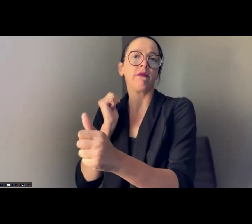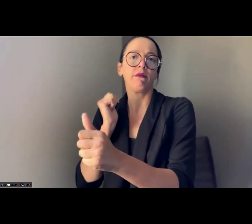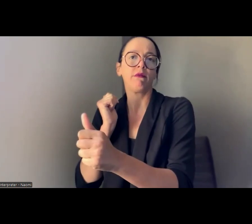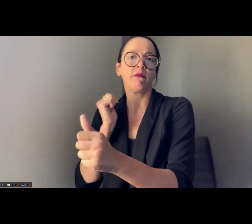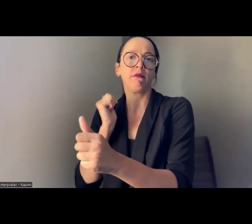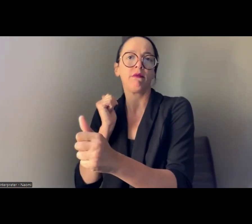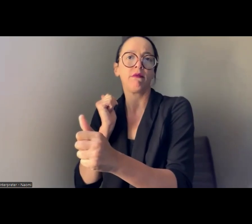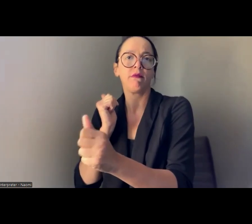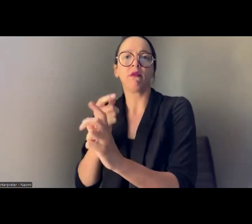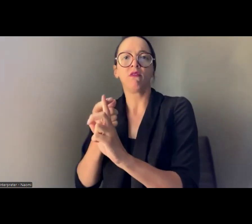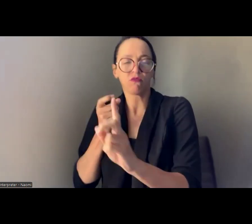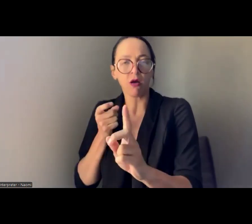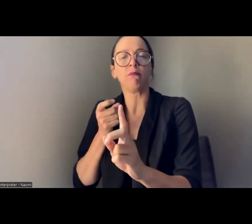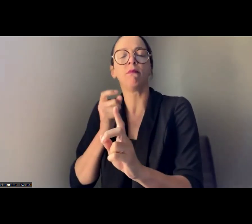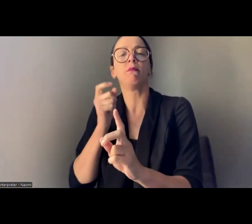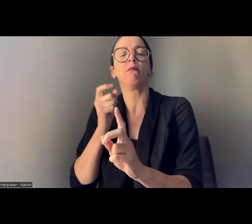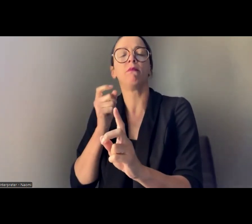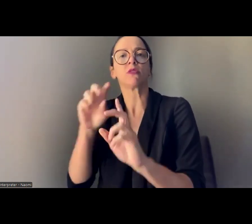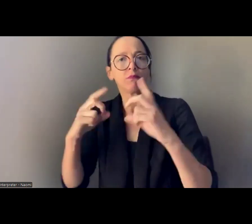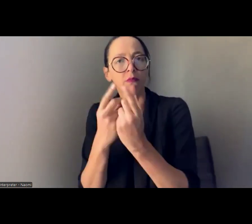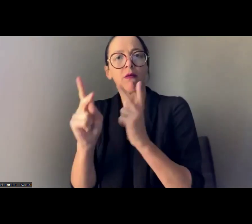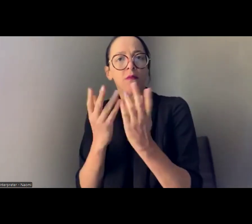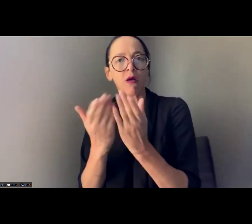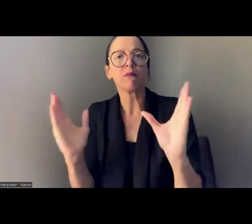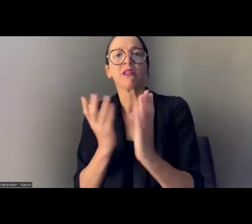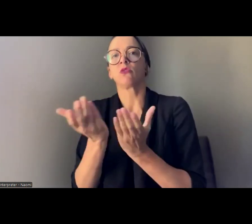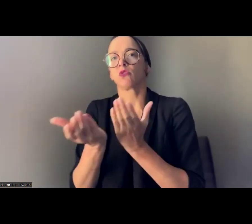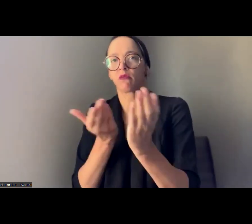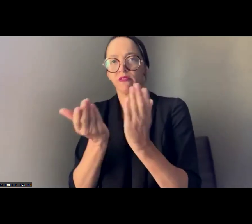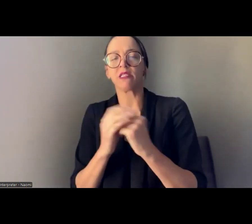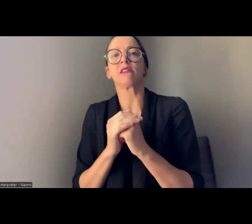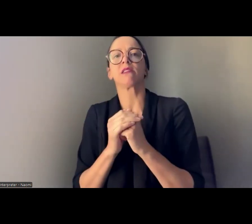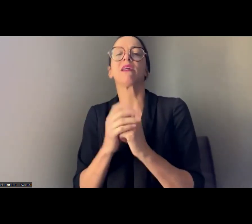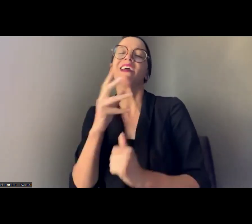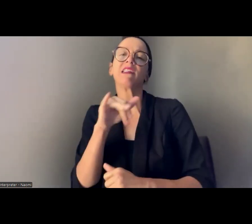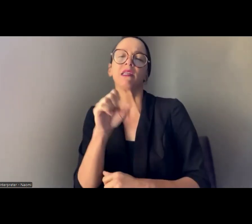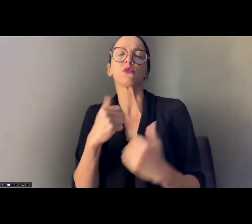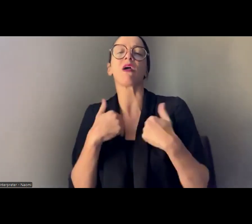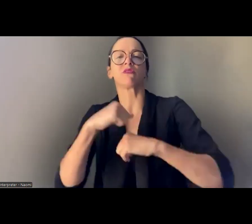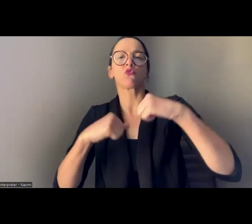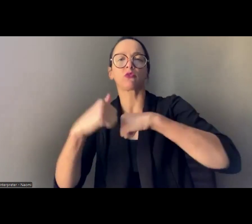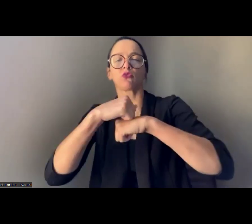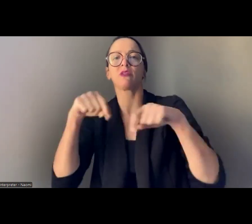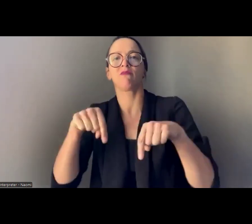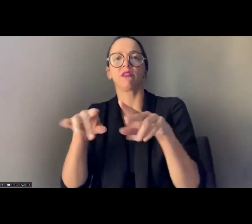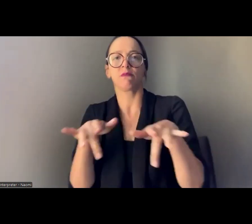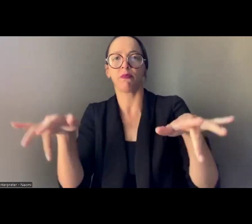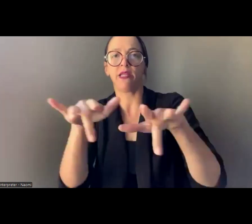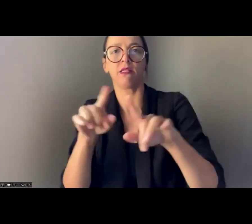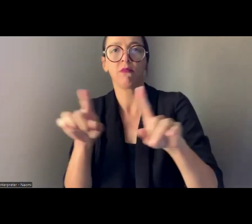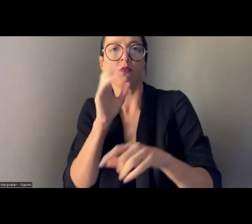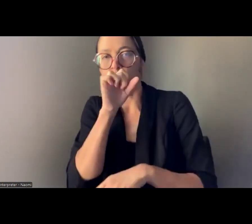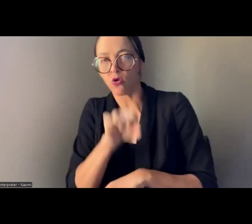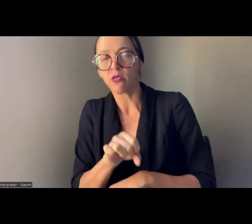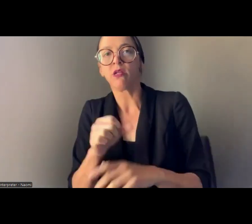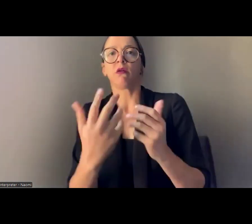that are already in place. But it's also important for us in this committee, and this is something that I would really love to have further conversations when we look at institutional